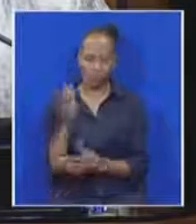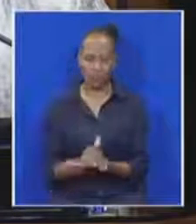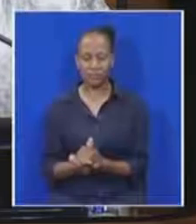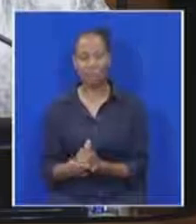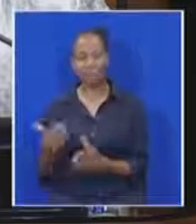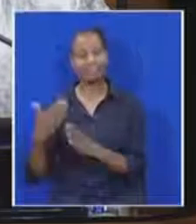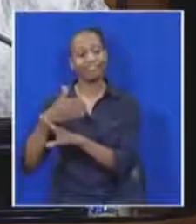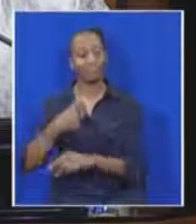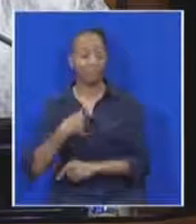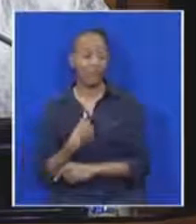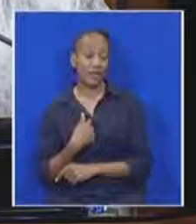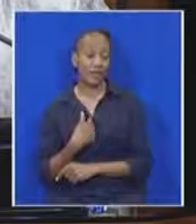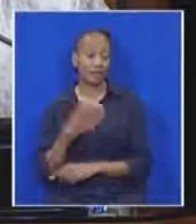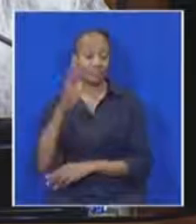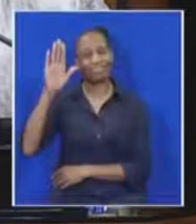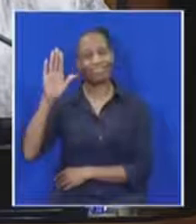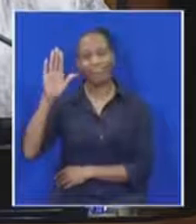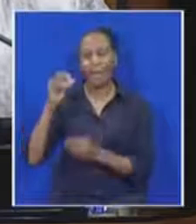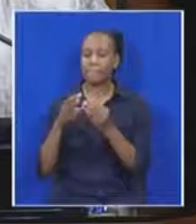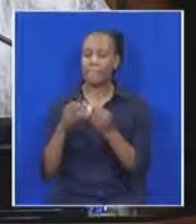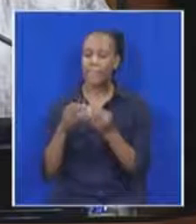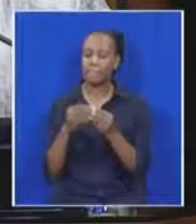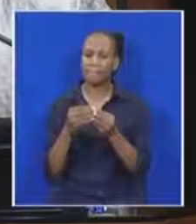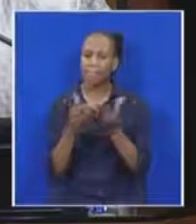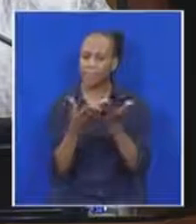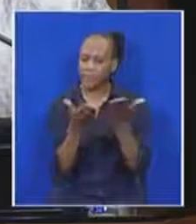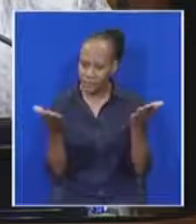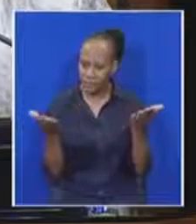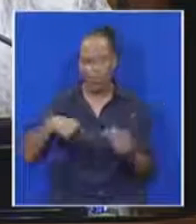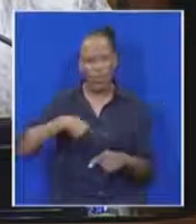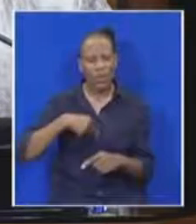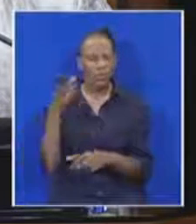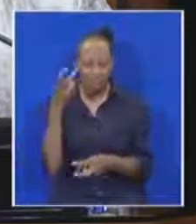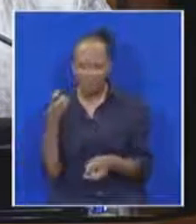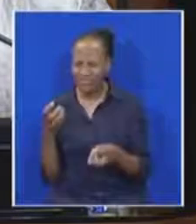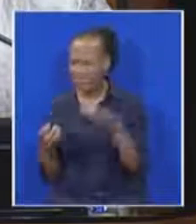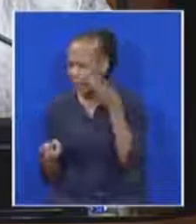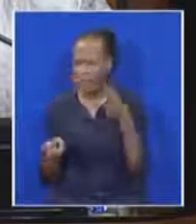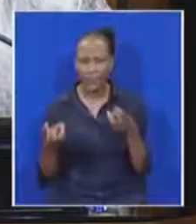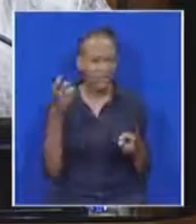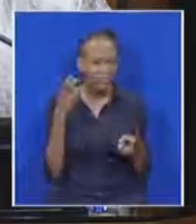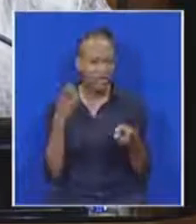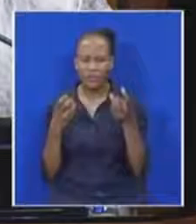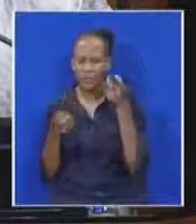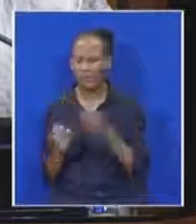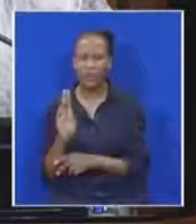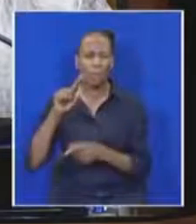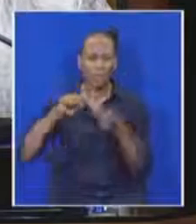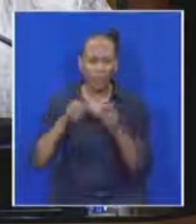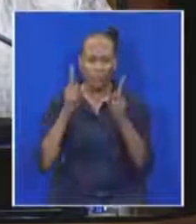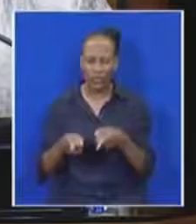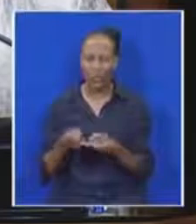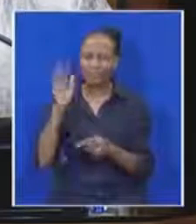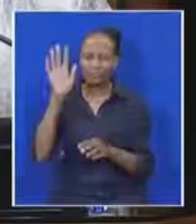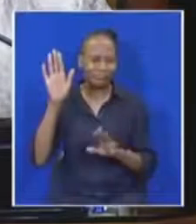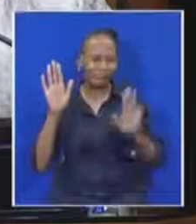members, I've been raising my hand here. Honourable members, I've been doing the honourable thing, Chair. We have heard points of orders